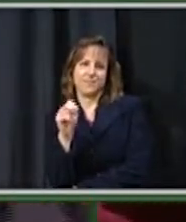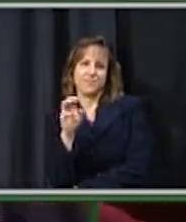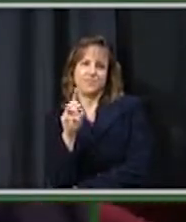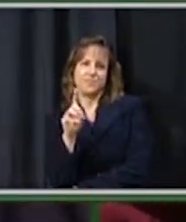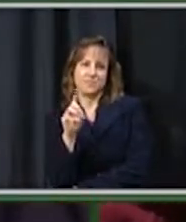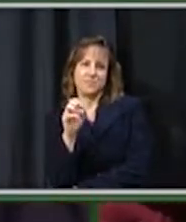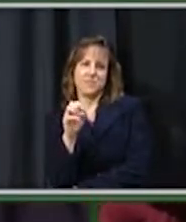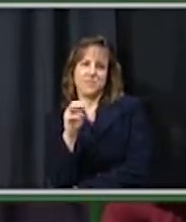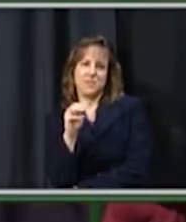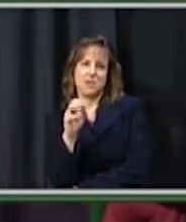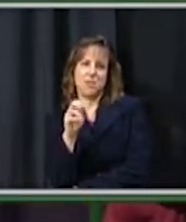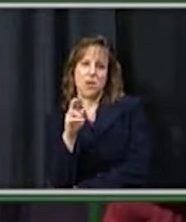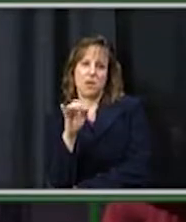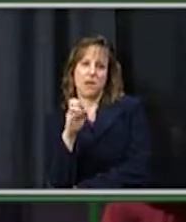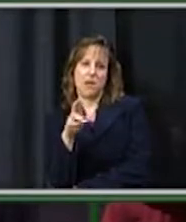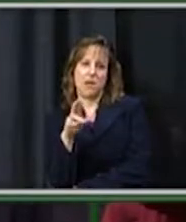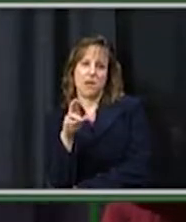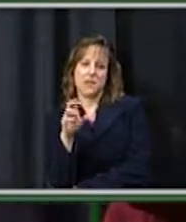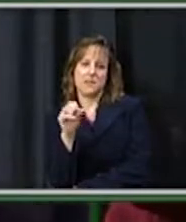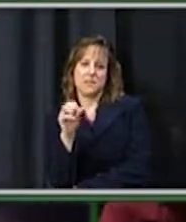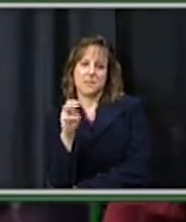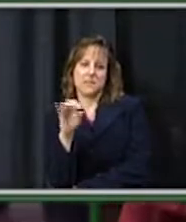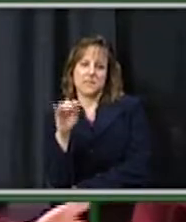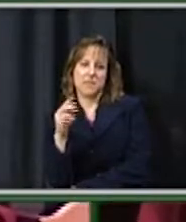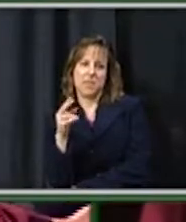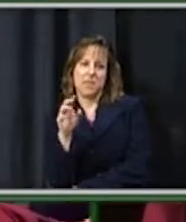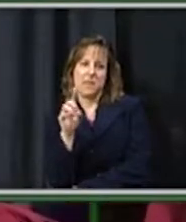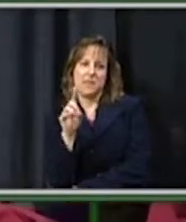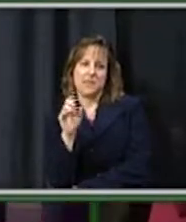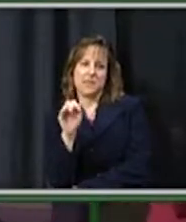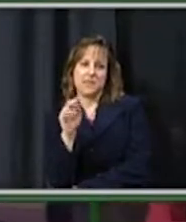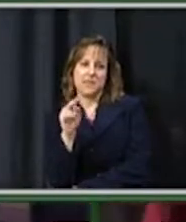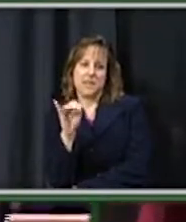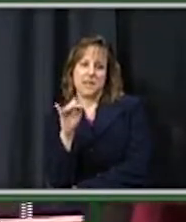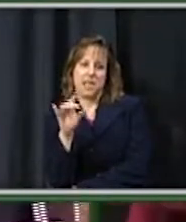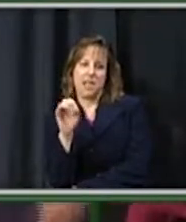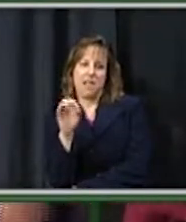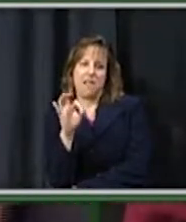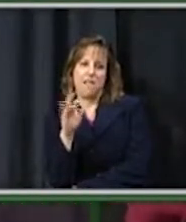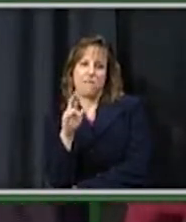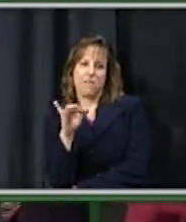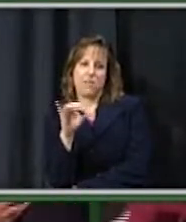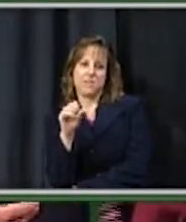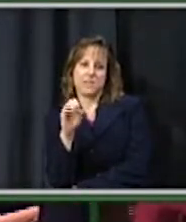Demarie Smith. Danielle Marie Frizzell.